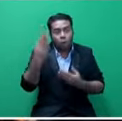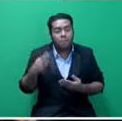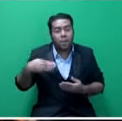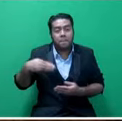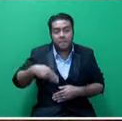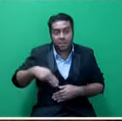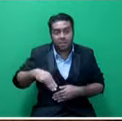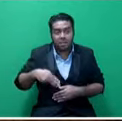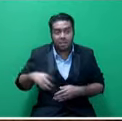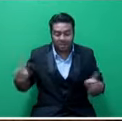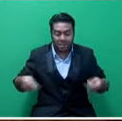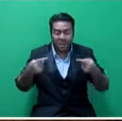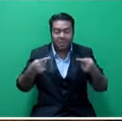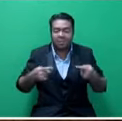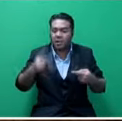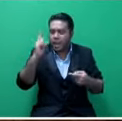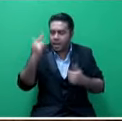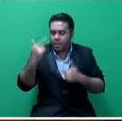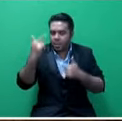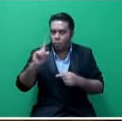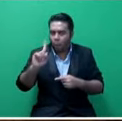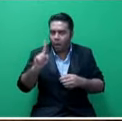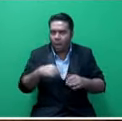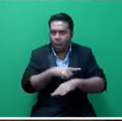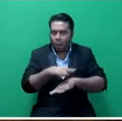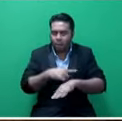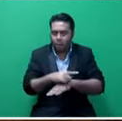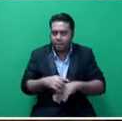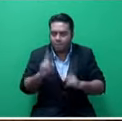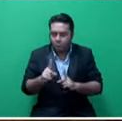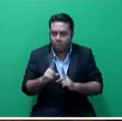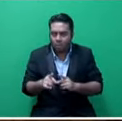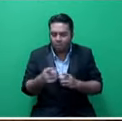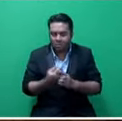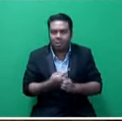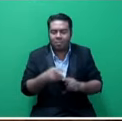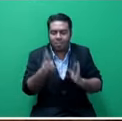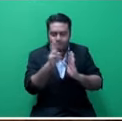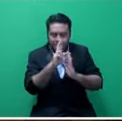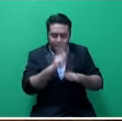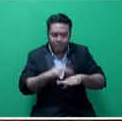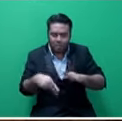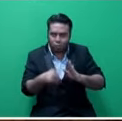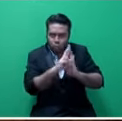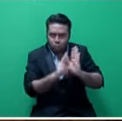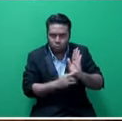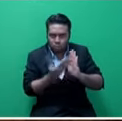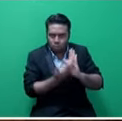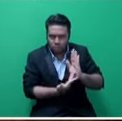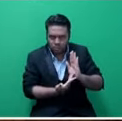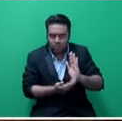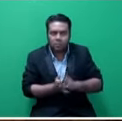debate is limited to 1 hour pursuant to the resolution of Parliament. I now call